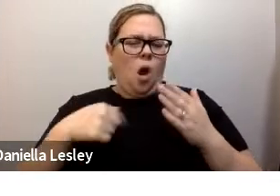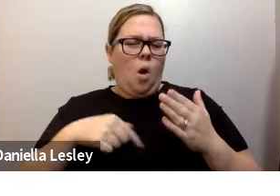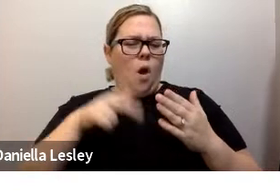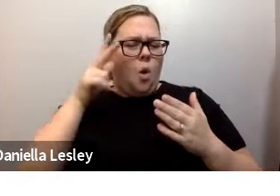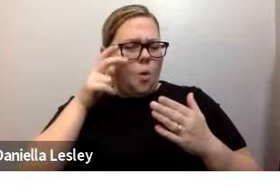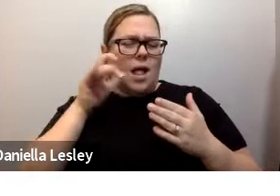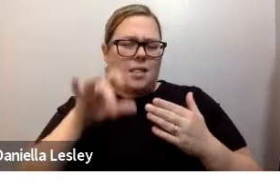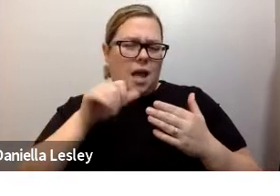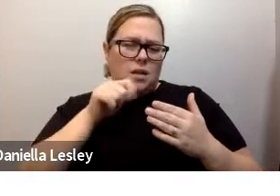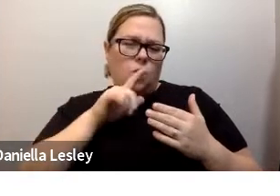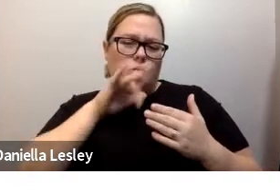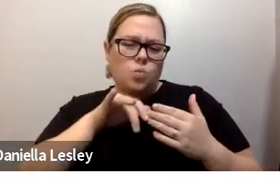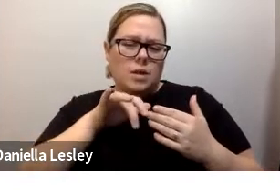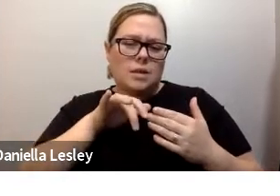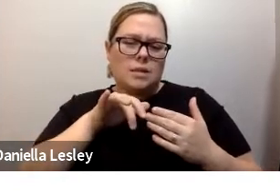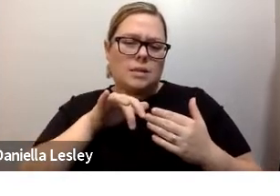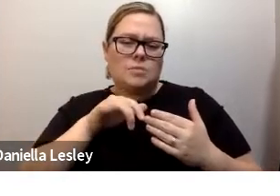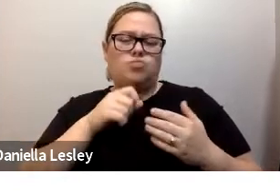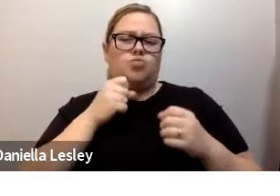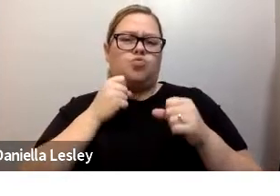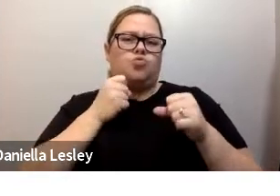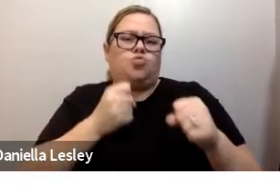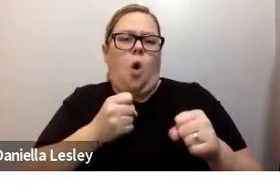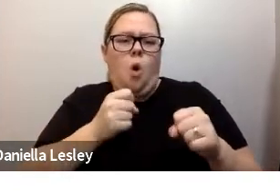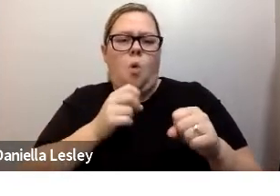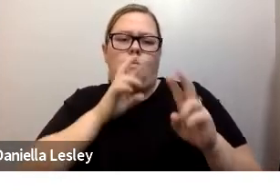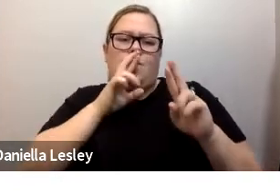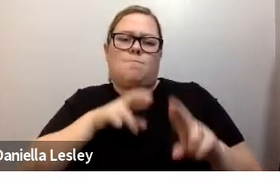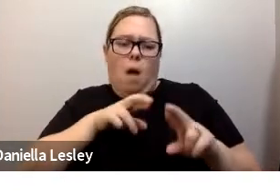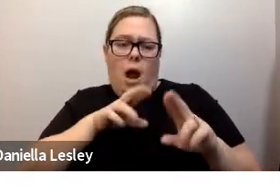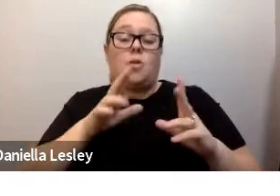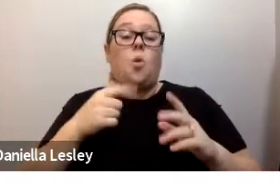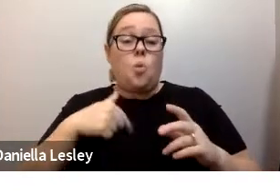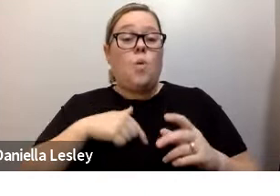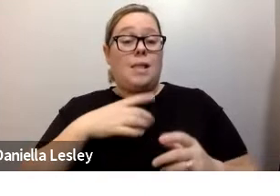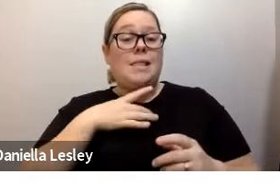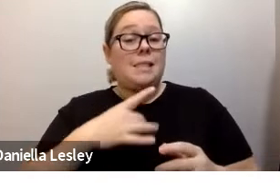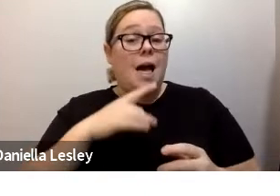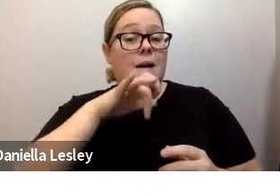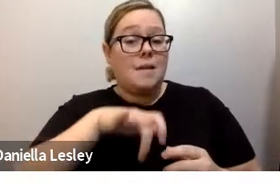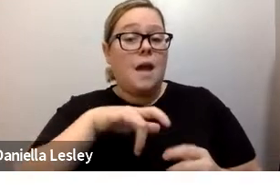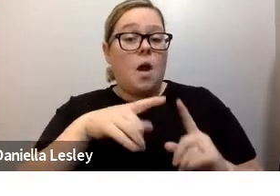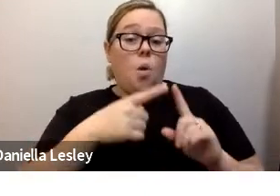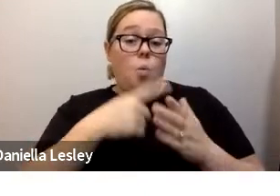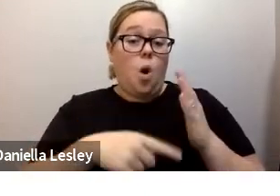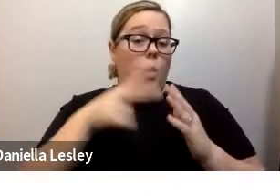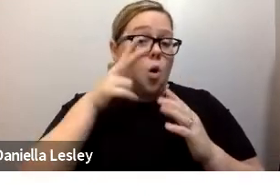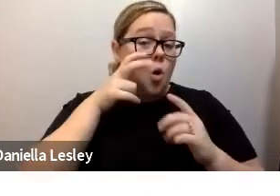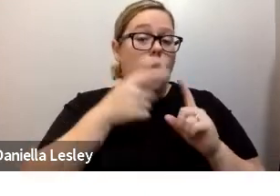really it wasn't a strong response we got. We did like it from what we heard from